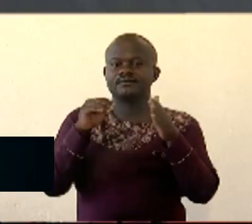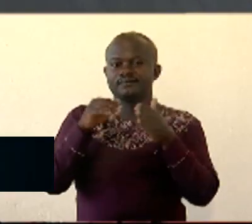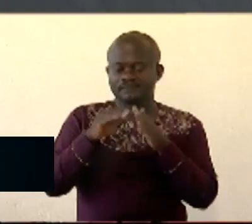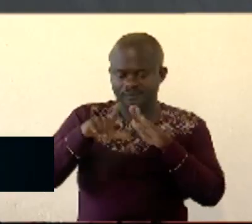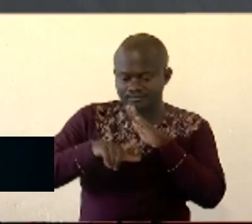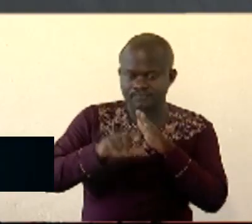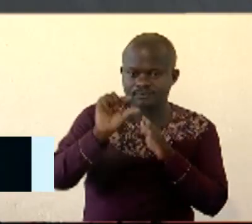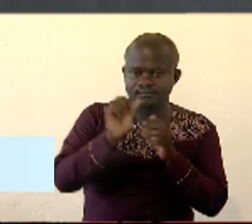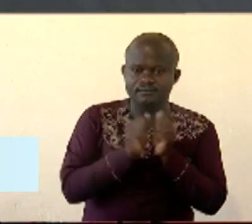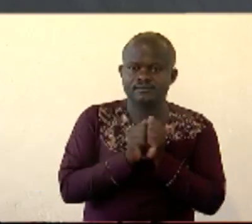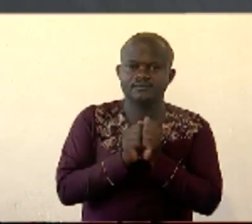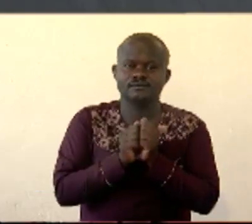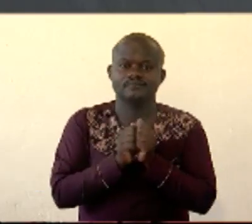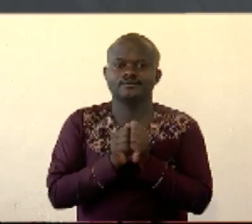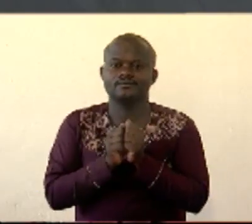intensity,